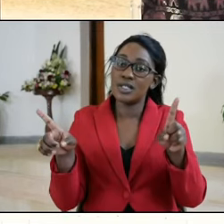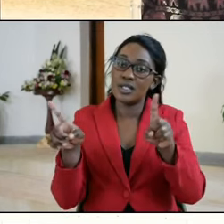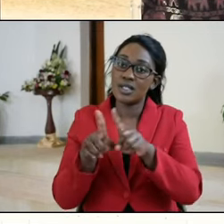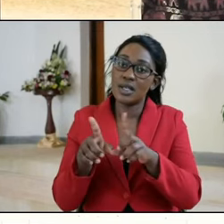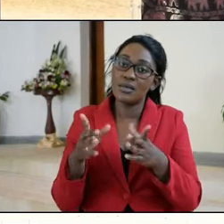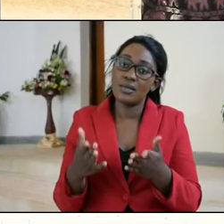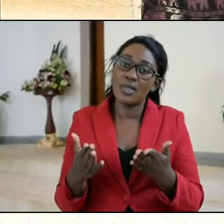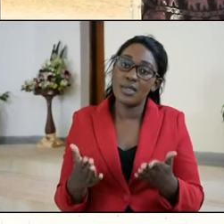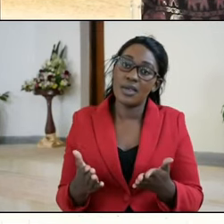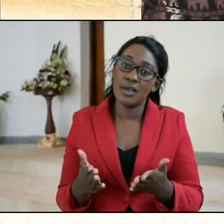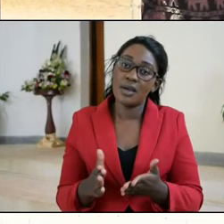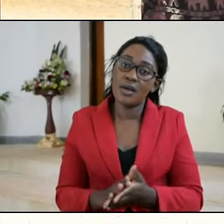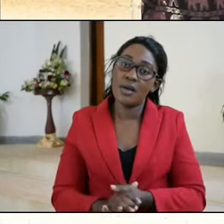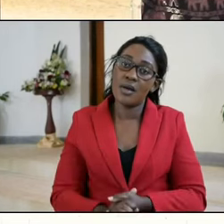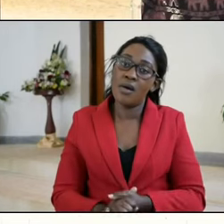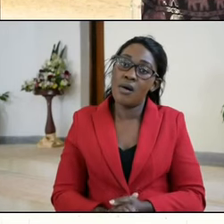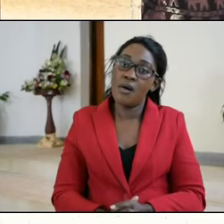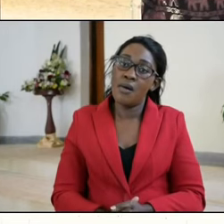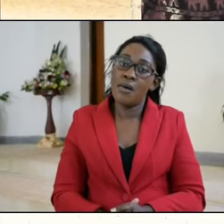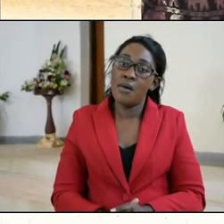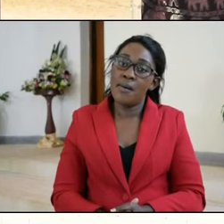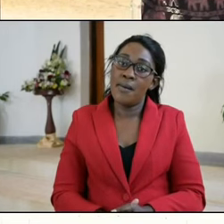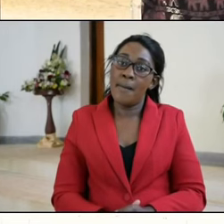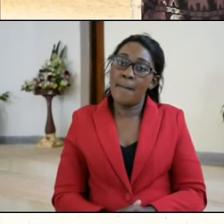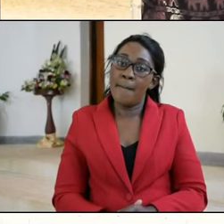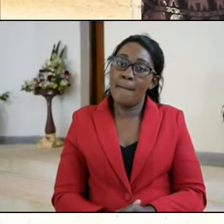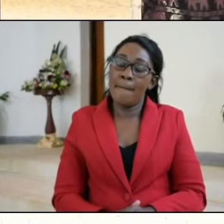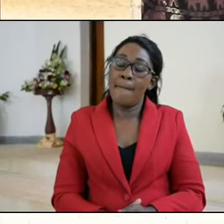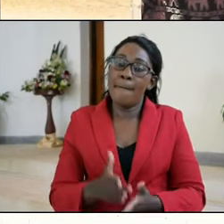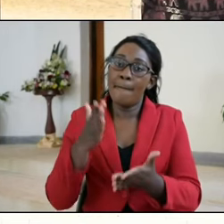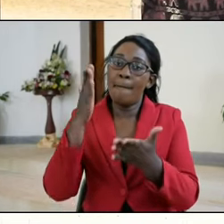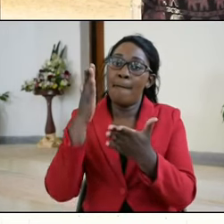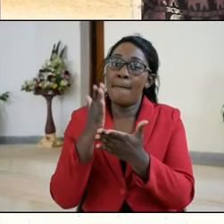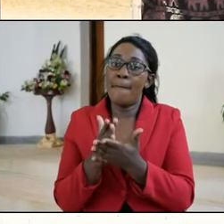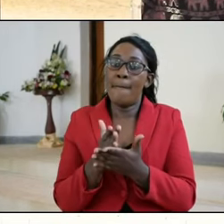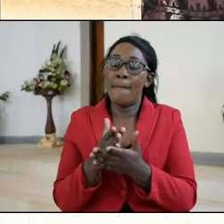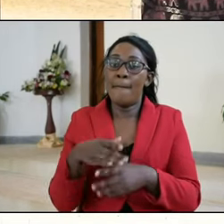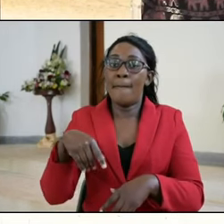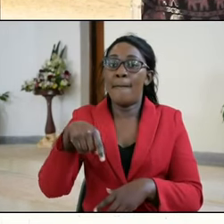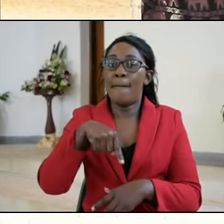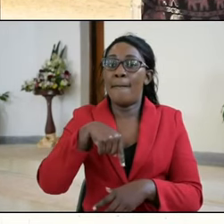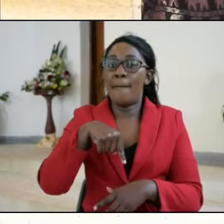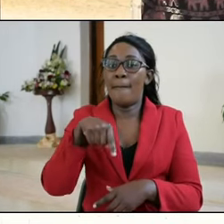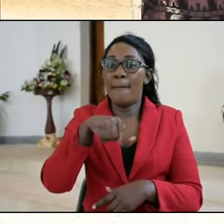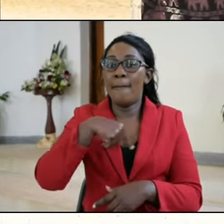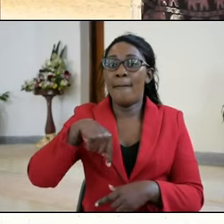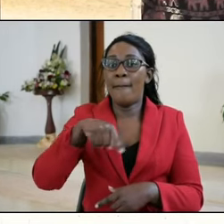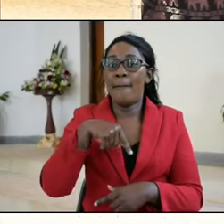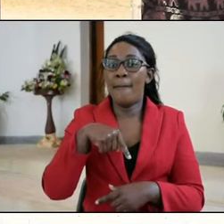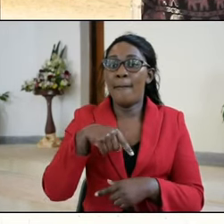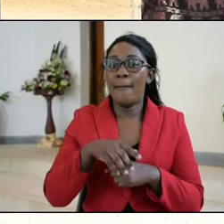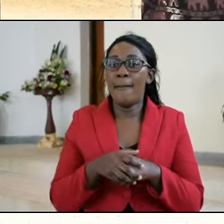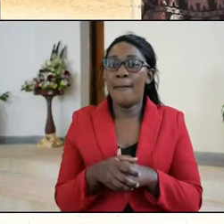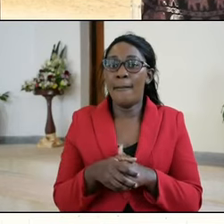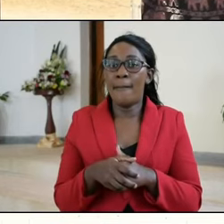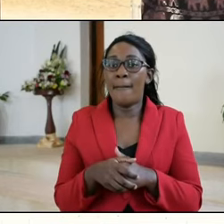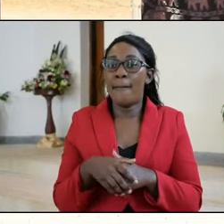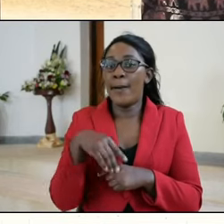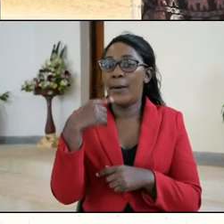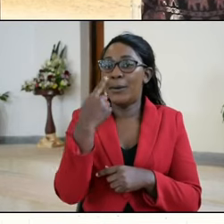They're doing the same thing, confirming to us that those